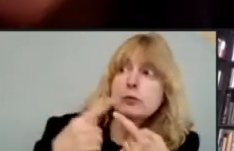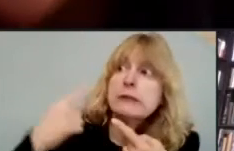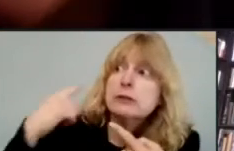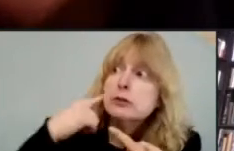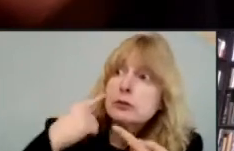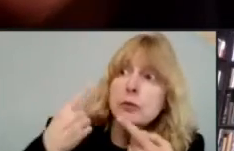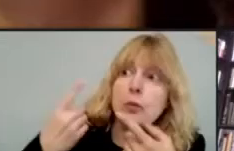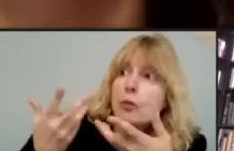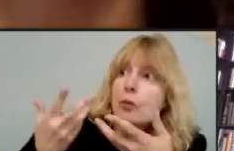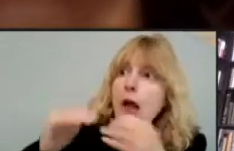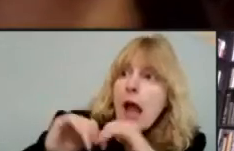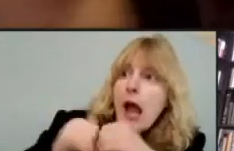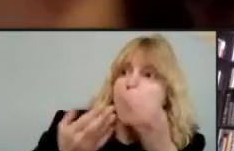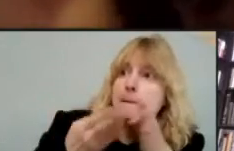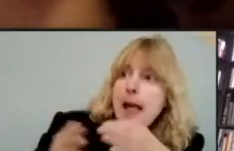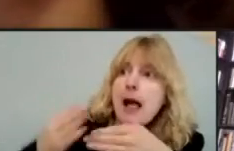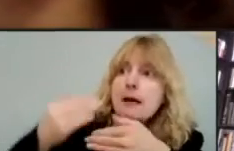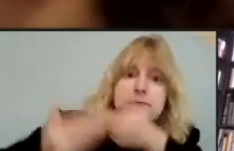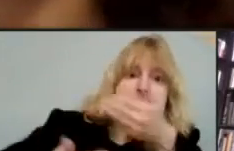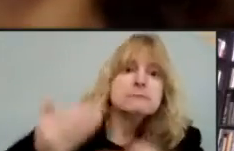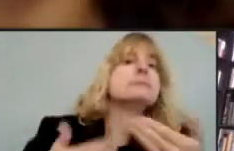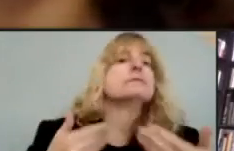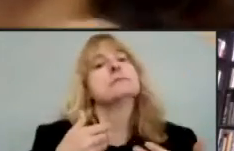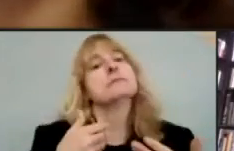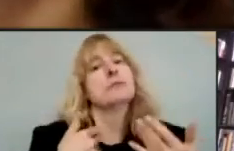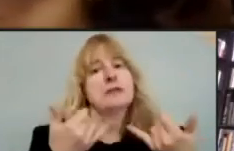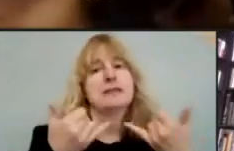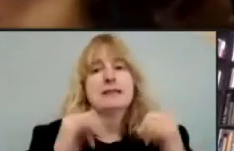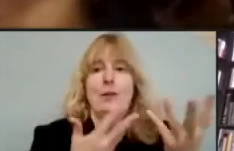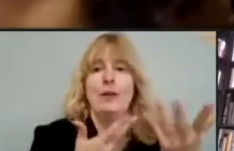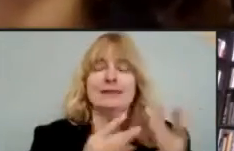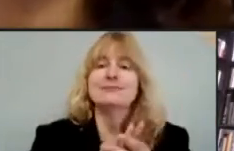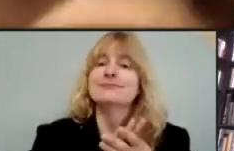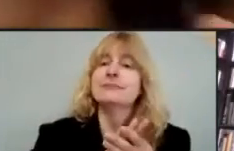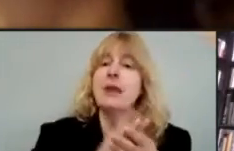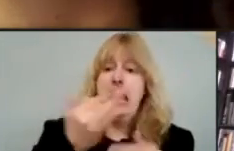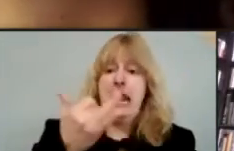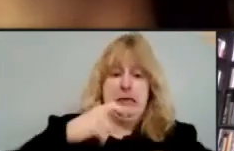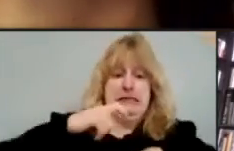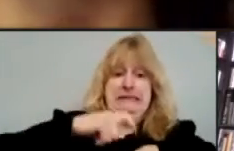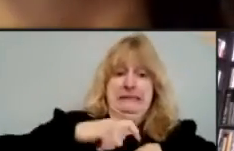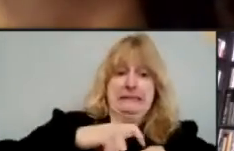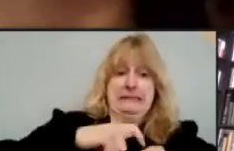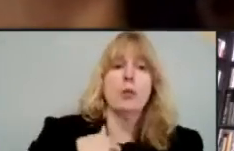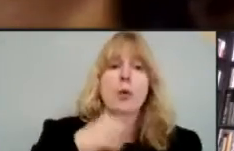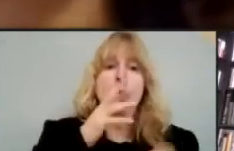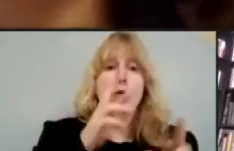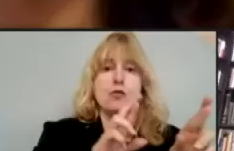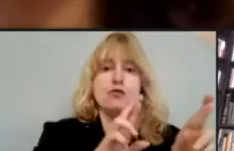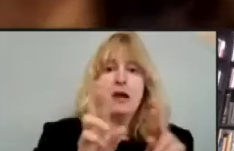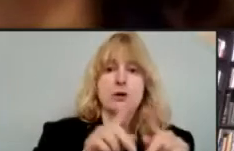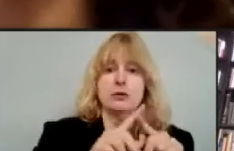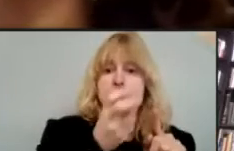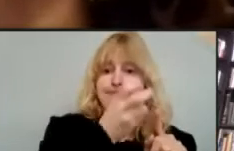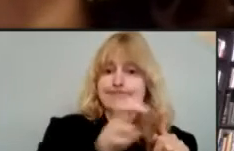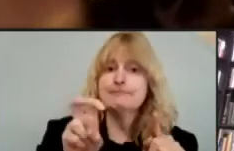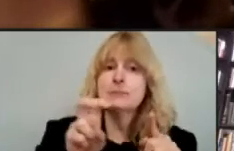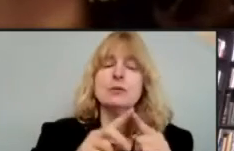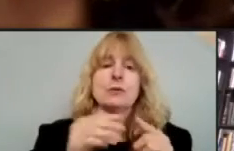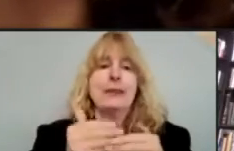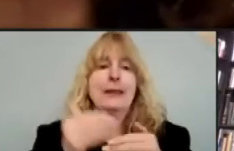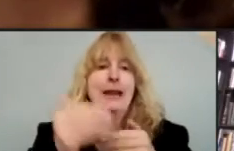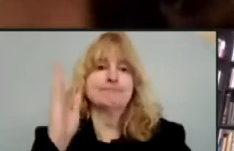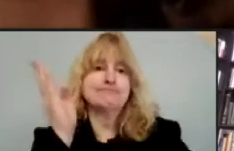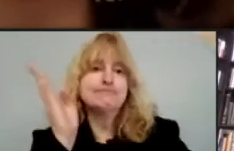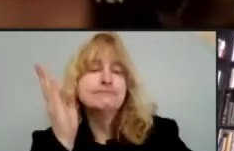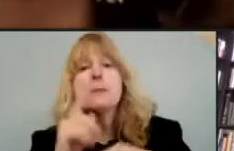happen. Okay, great. Well, in the interest of time, we're going to get ready to move to the next segment. But before doing that,